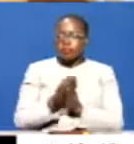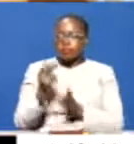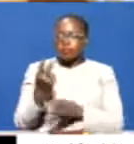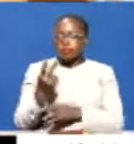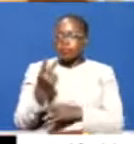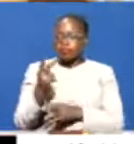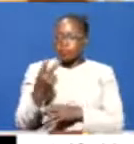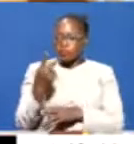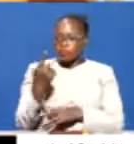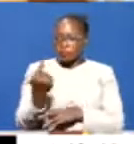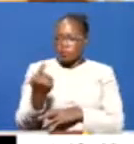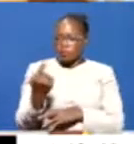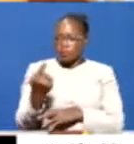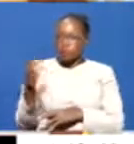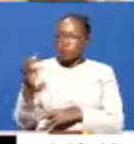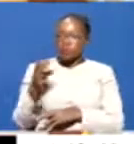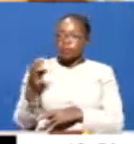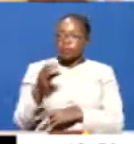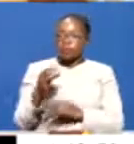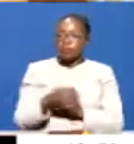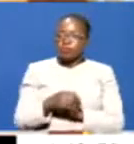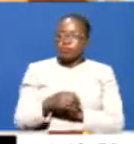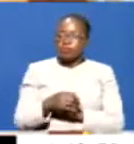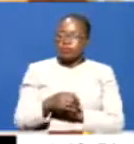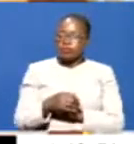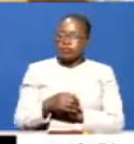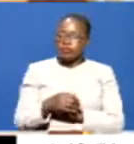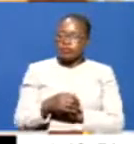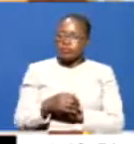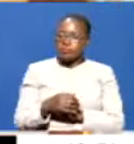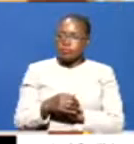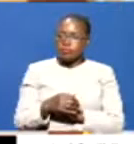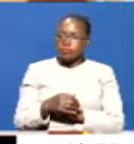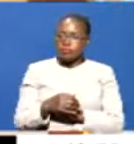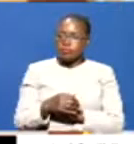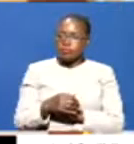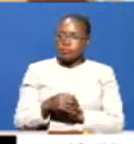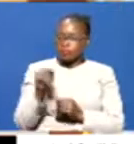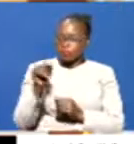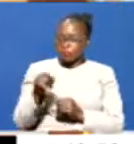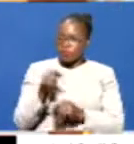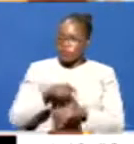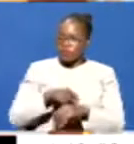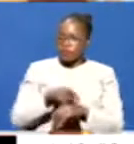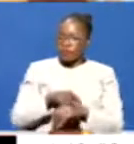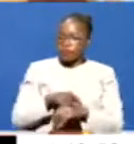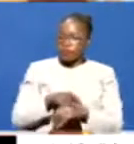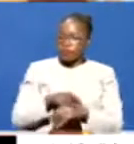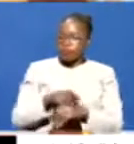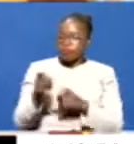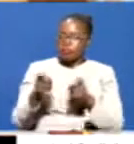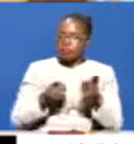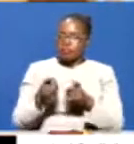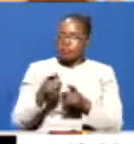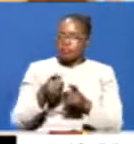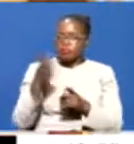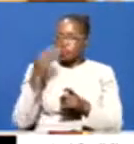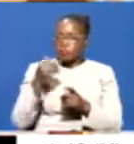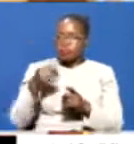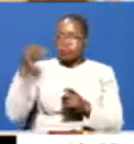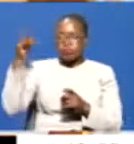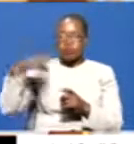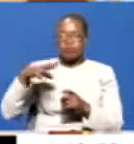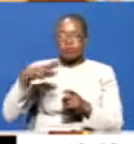and specifically the industrial revolutions. This era is dominated by the electronic and